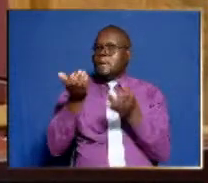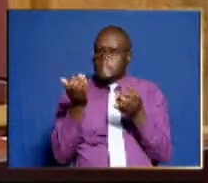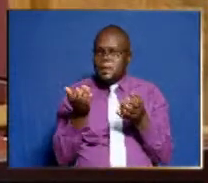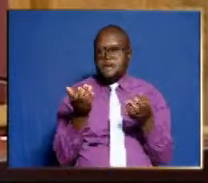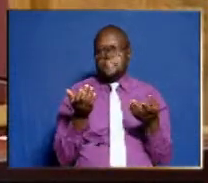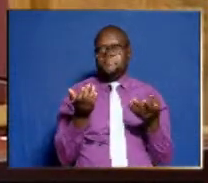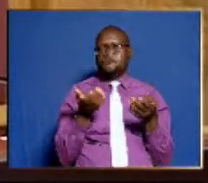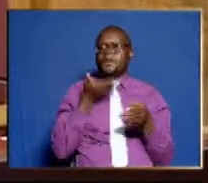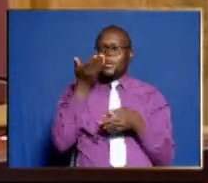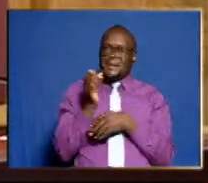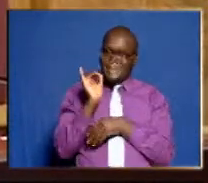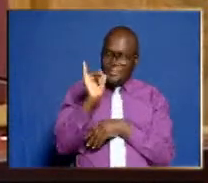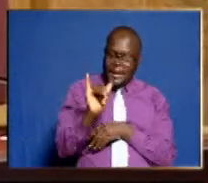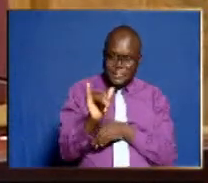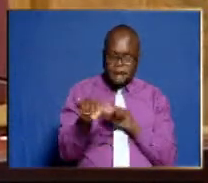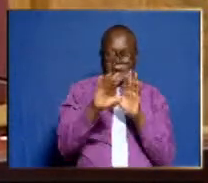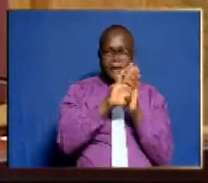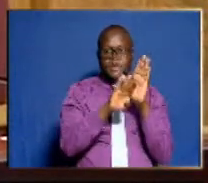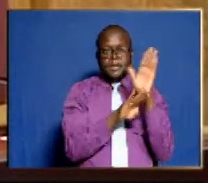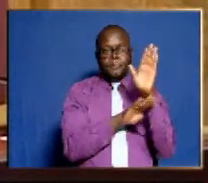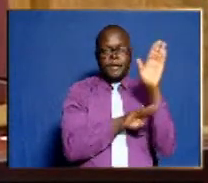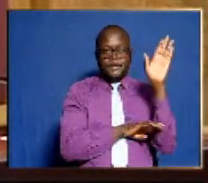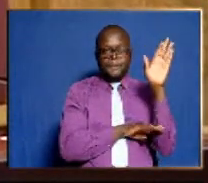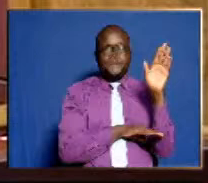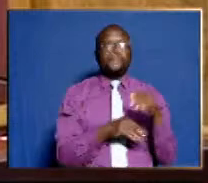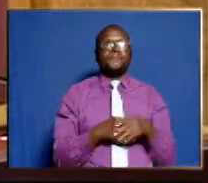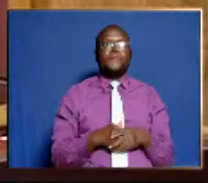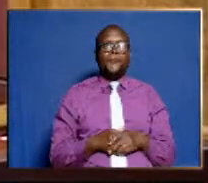to respond to that particular statement.